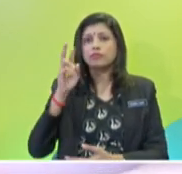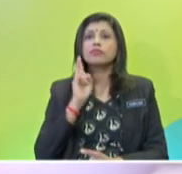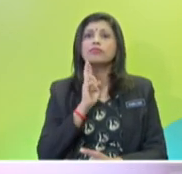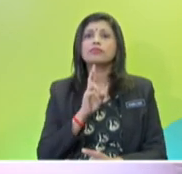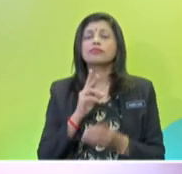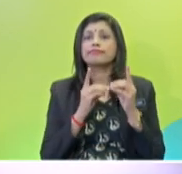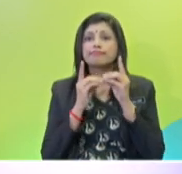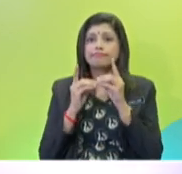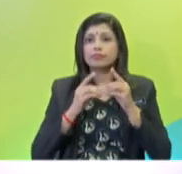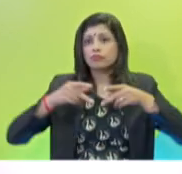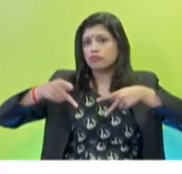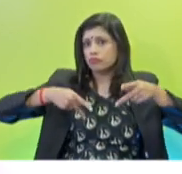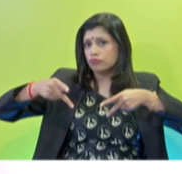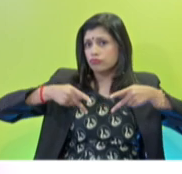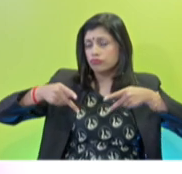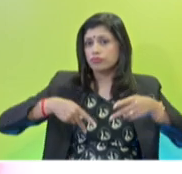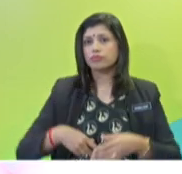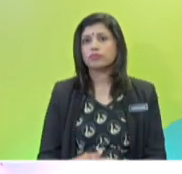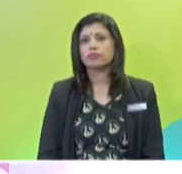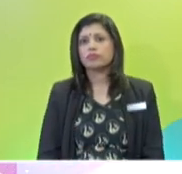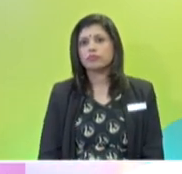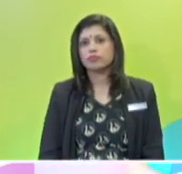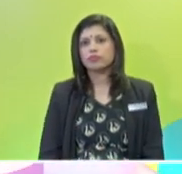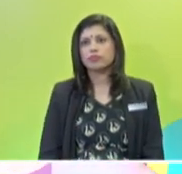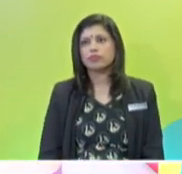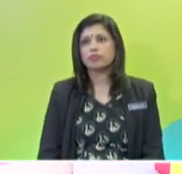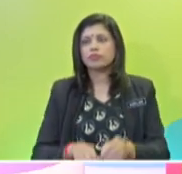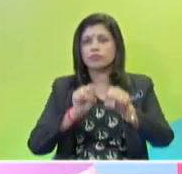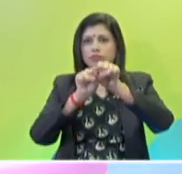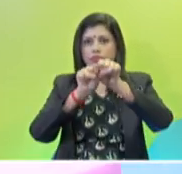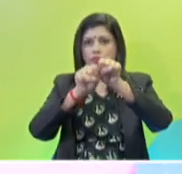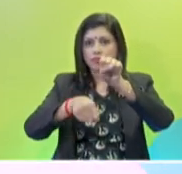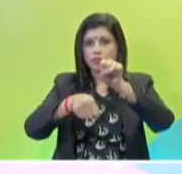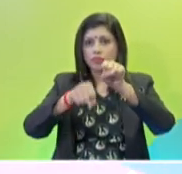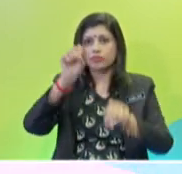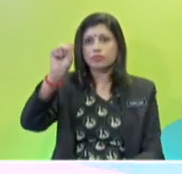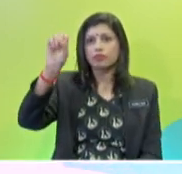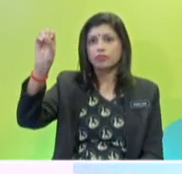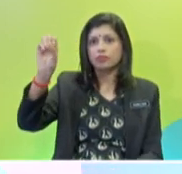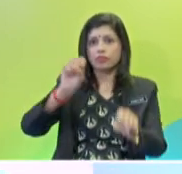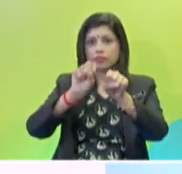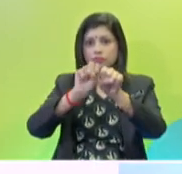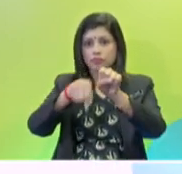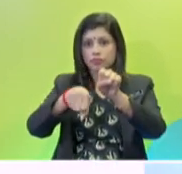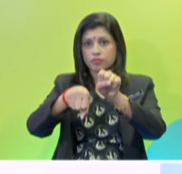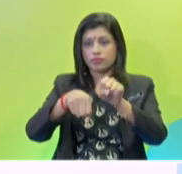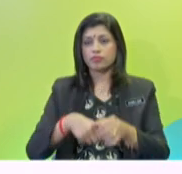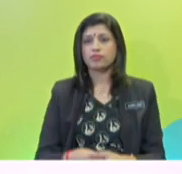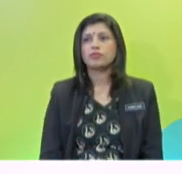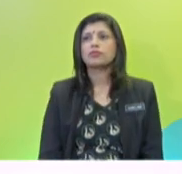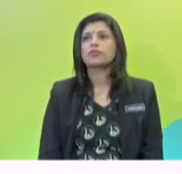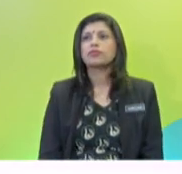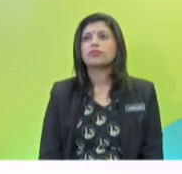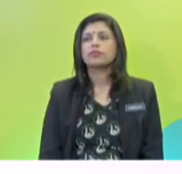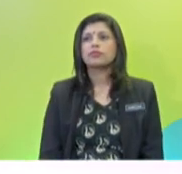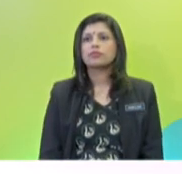What's the answer? It was Tanya's birthday, so her mother baked a chocolate cake for her birthday party.